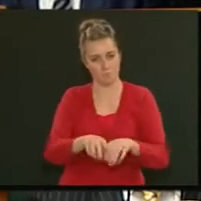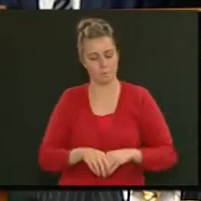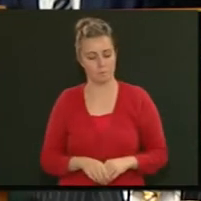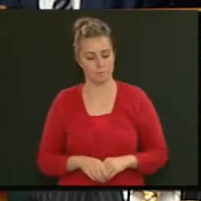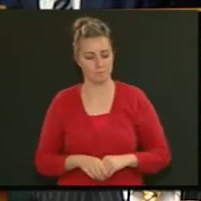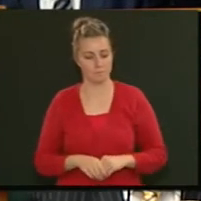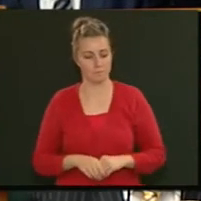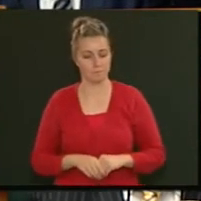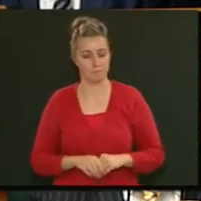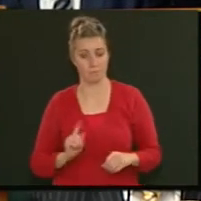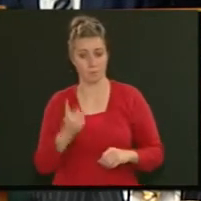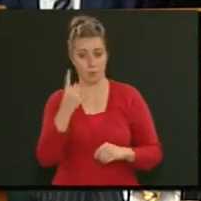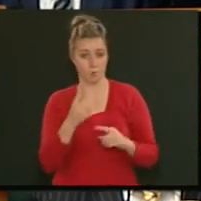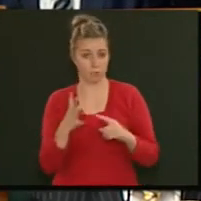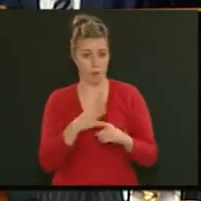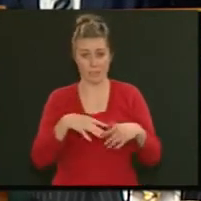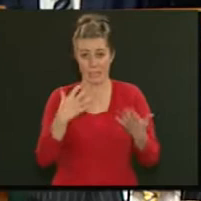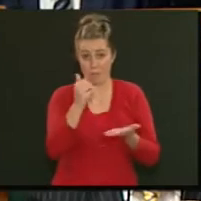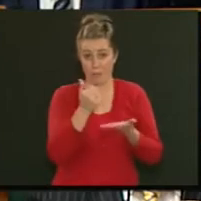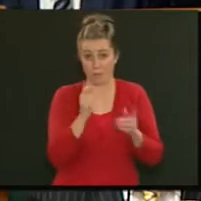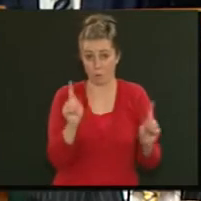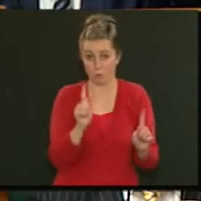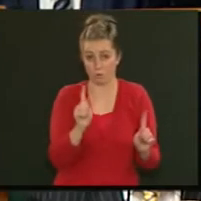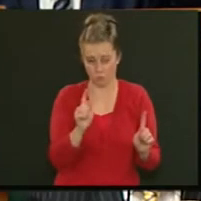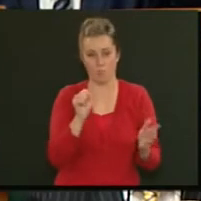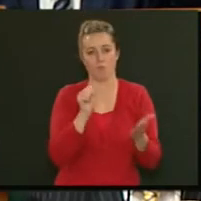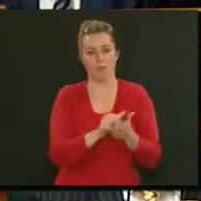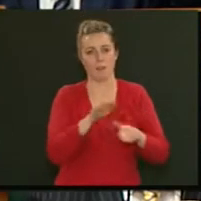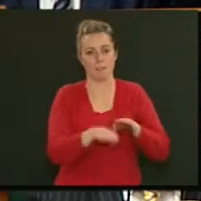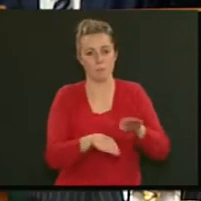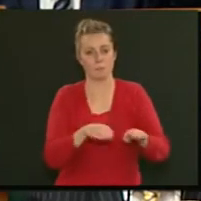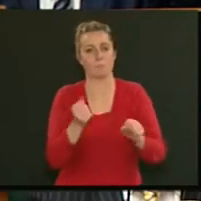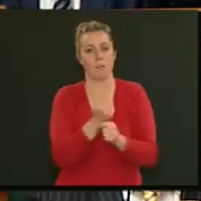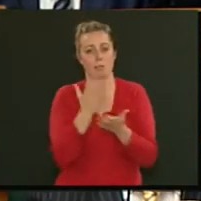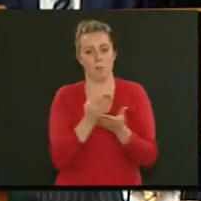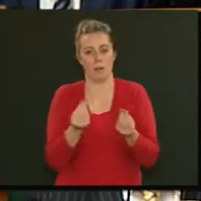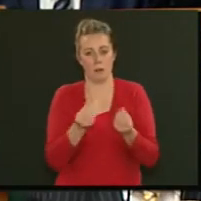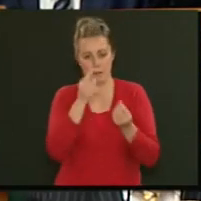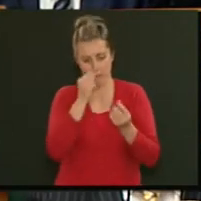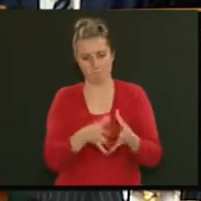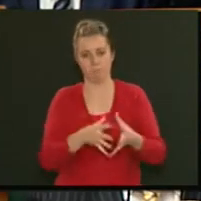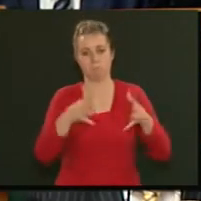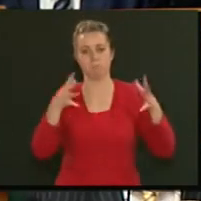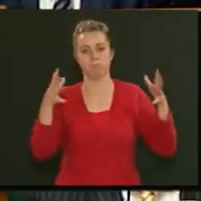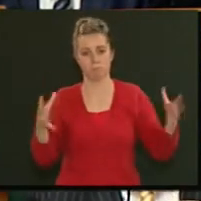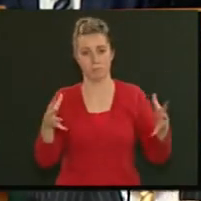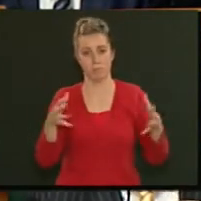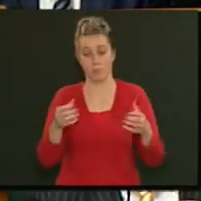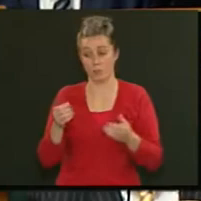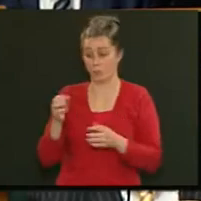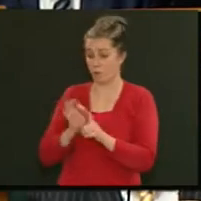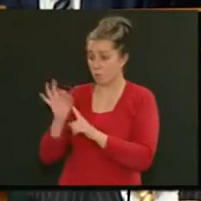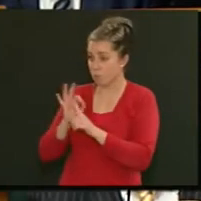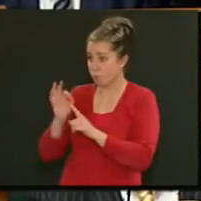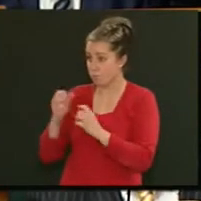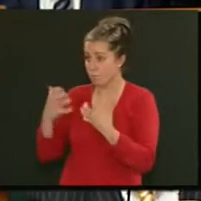Mr. Speaker, the first priority in any budget must be to take the right steps to keep the economy growing. To improve public services, invest